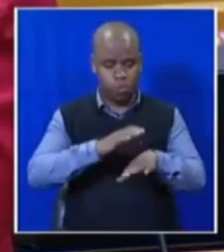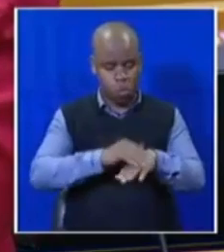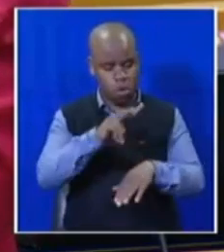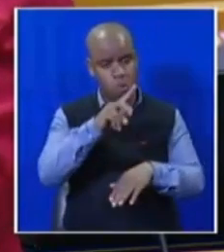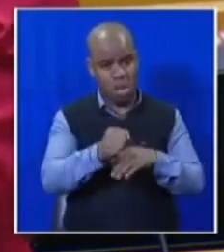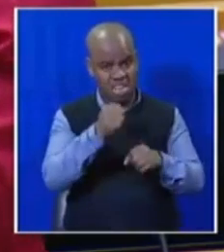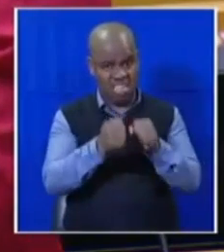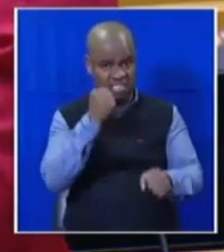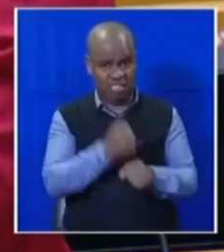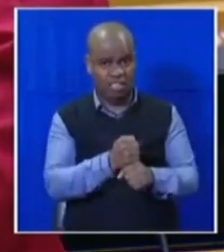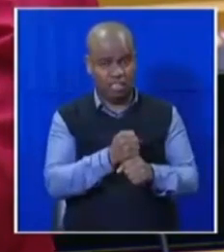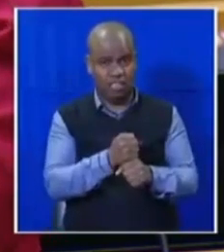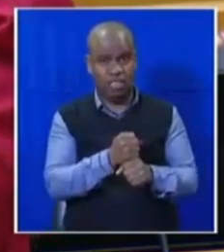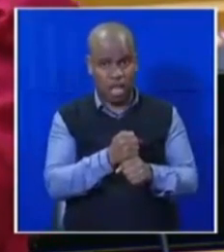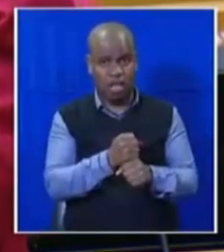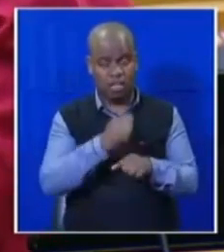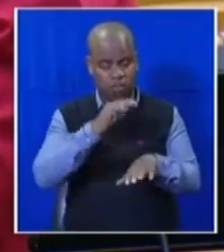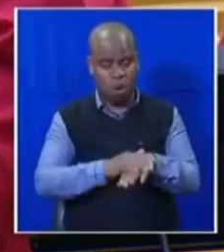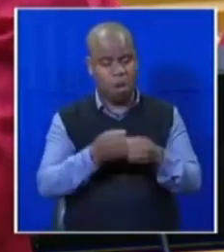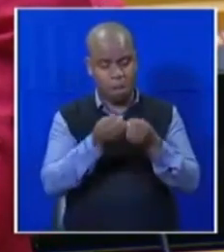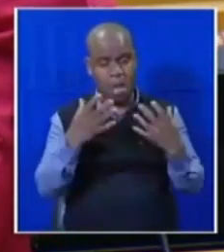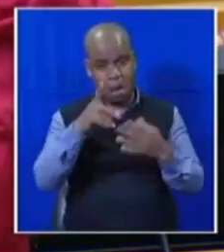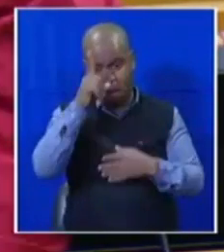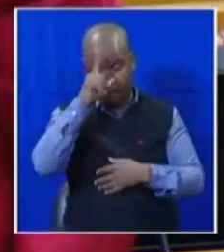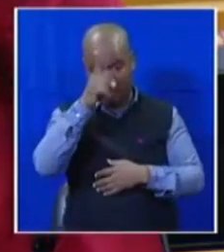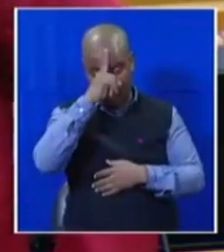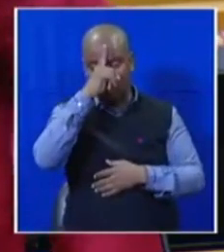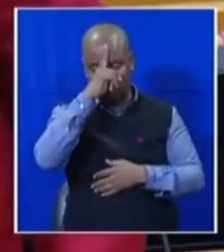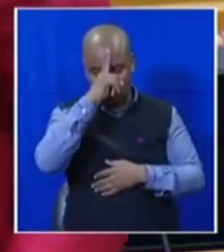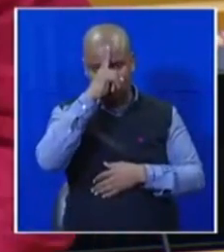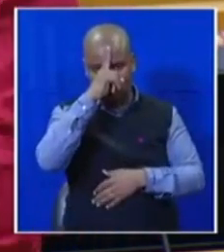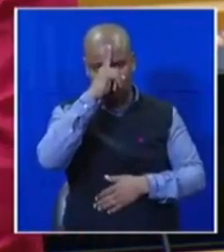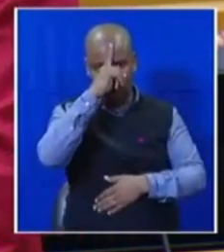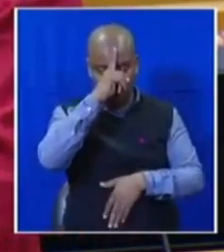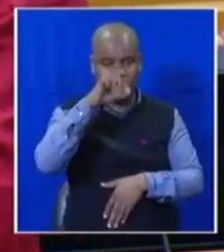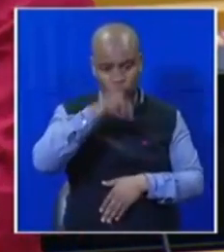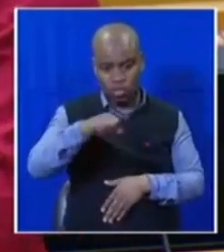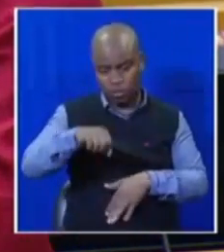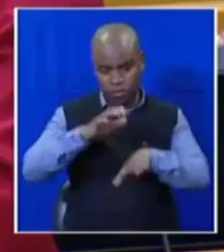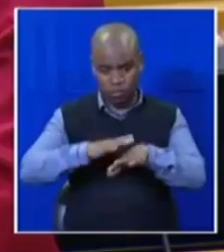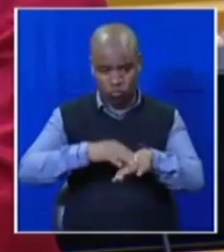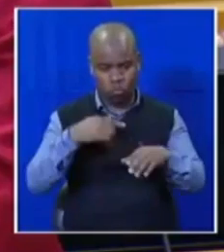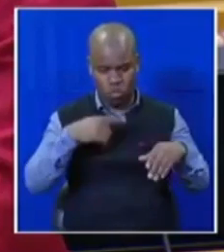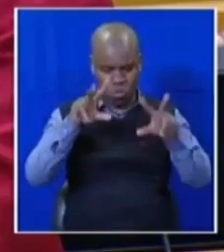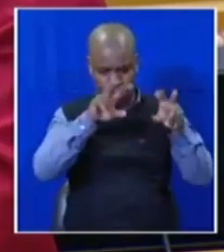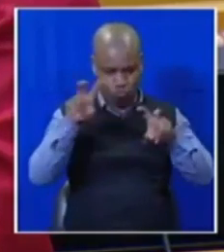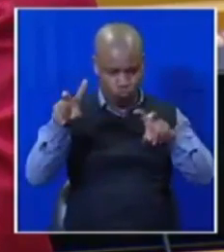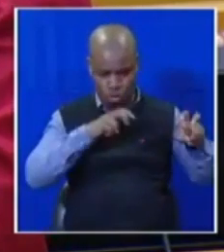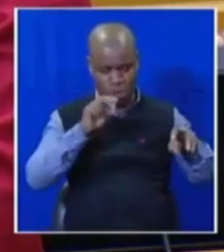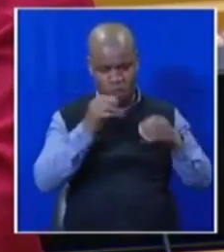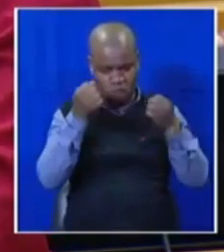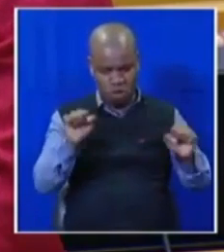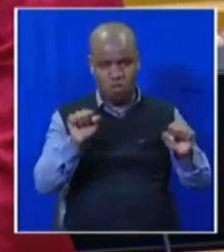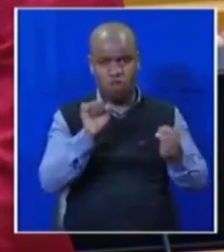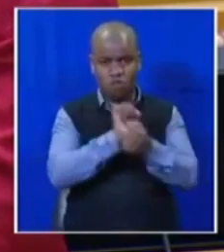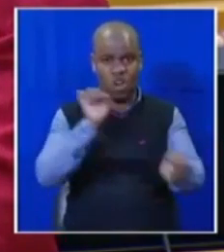the attainment of freedom, many black people are still getting displaced by huge corporations and freedom,